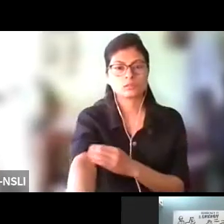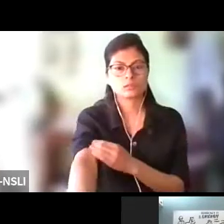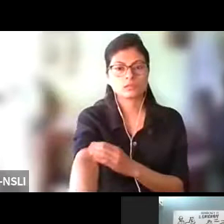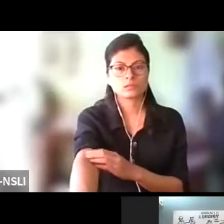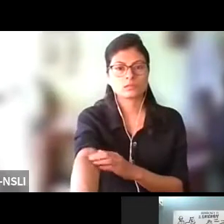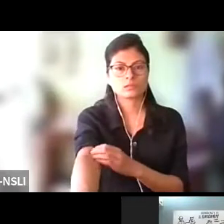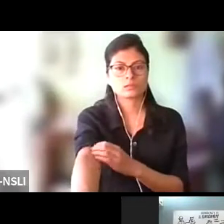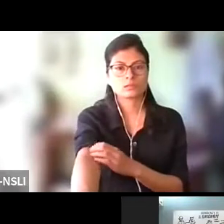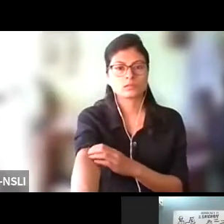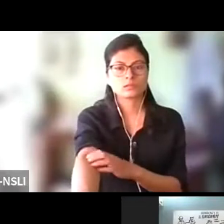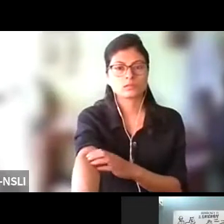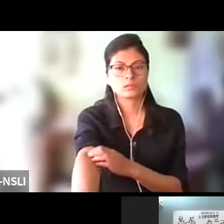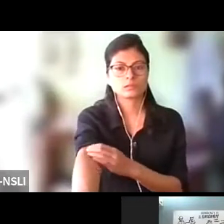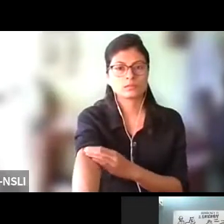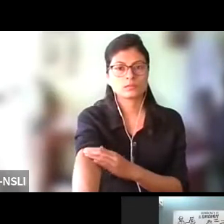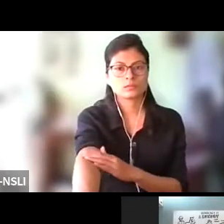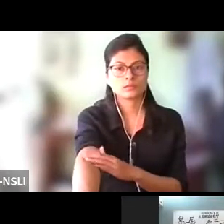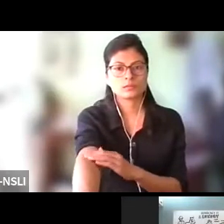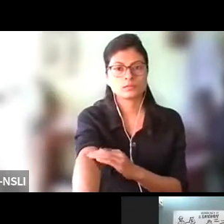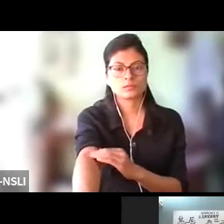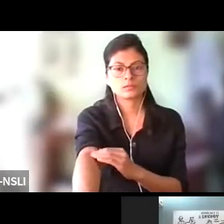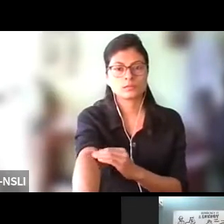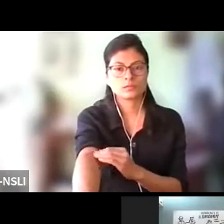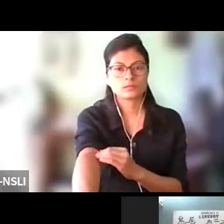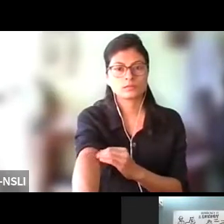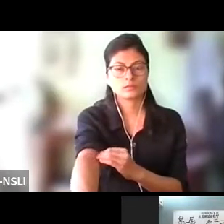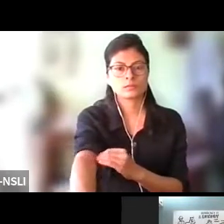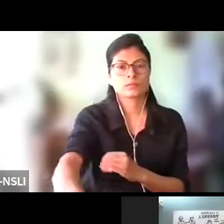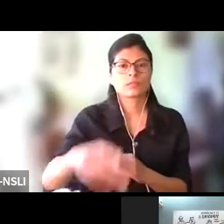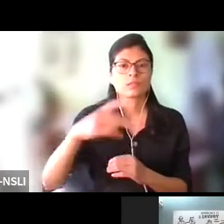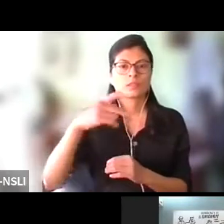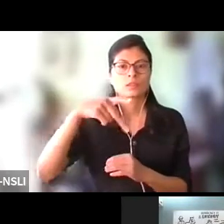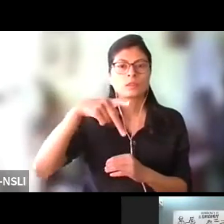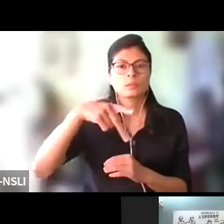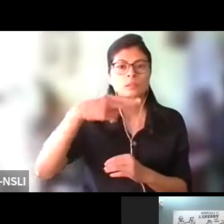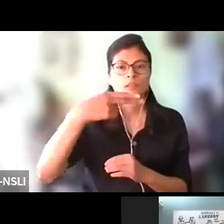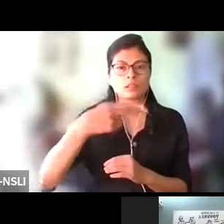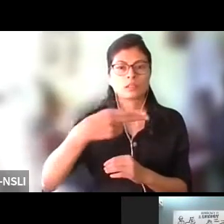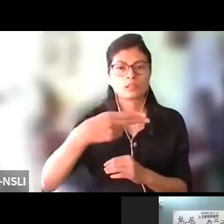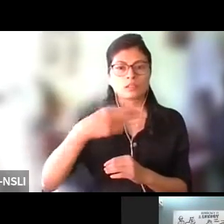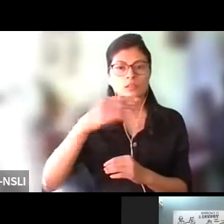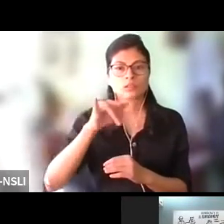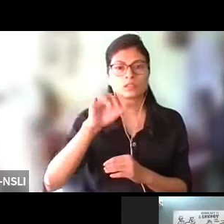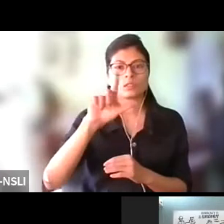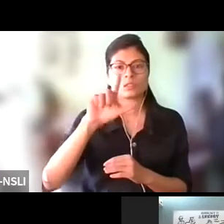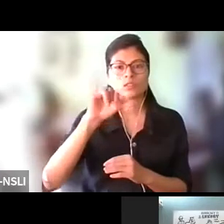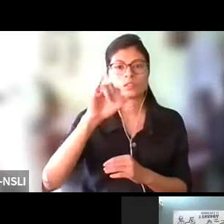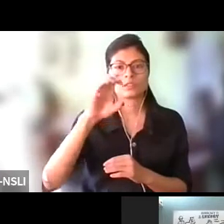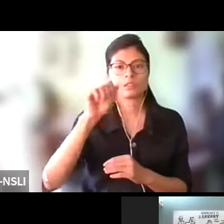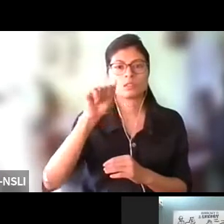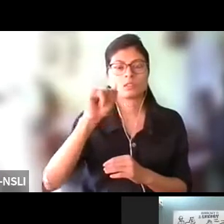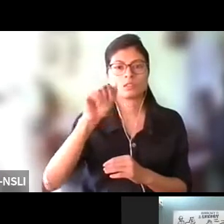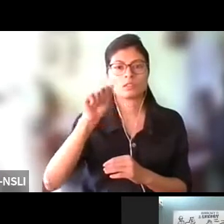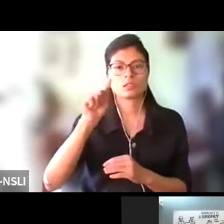the ground just in response to the crises that you would have briefly mentioned?